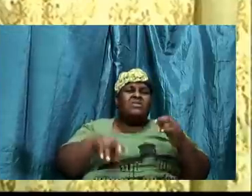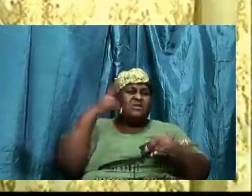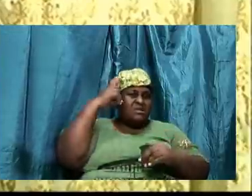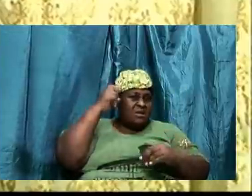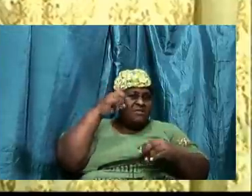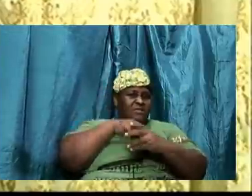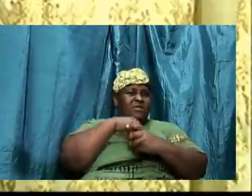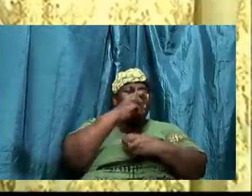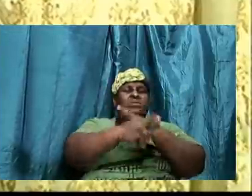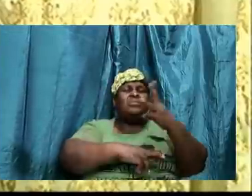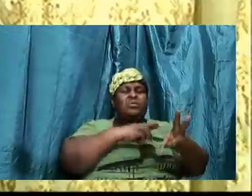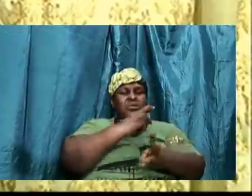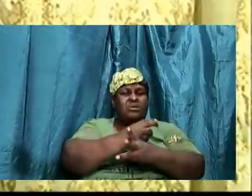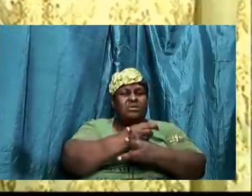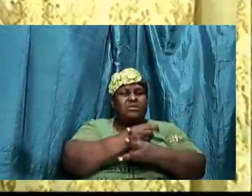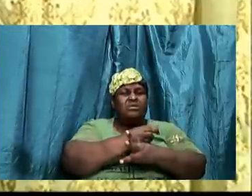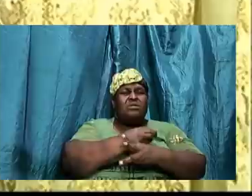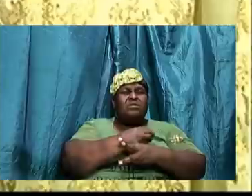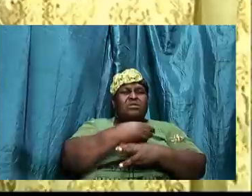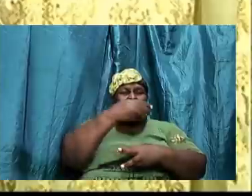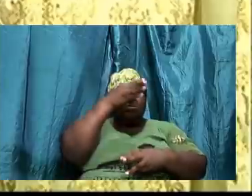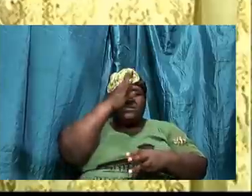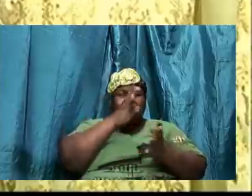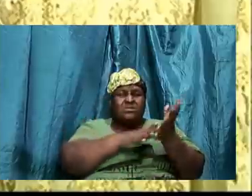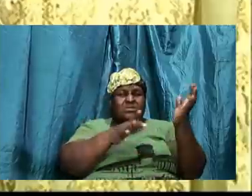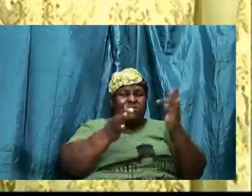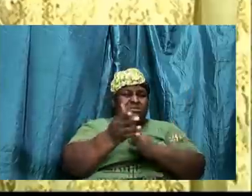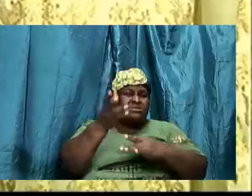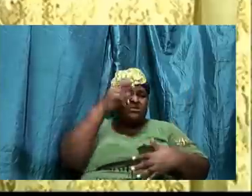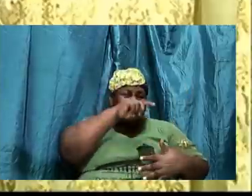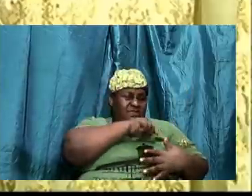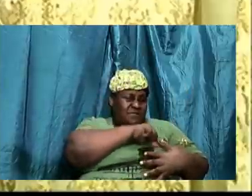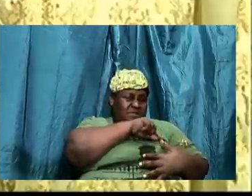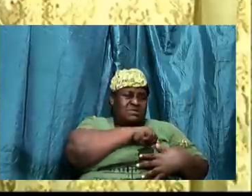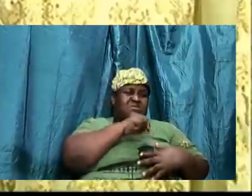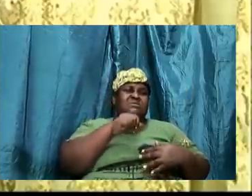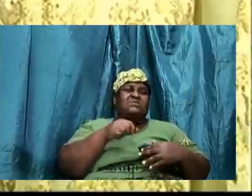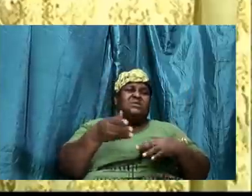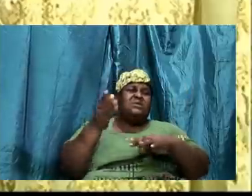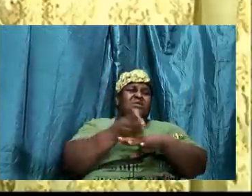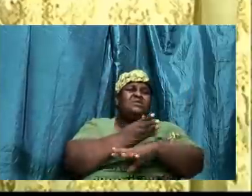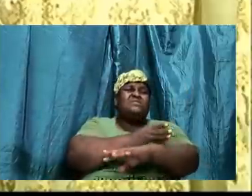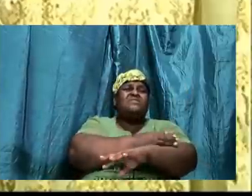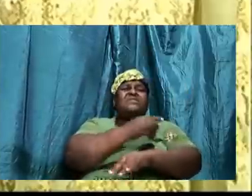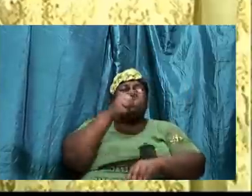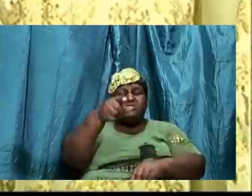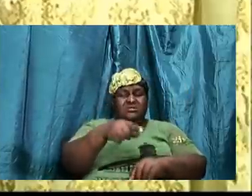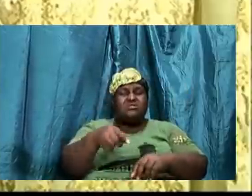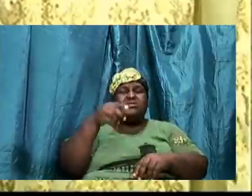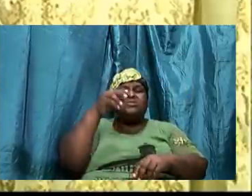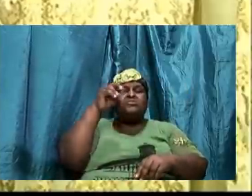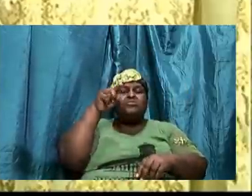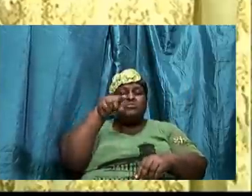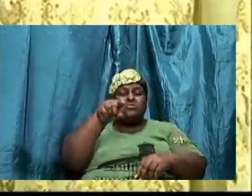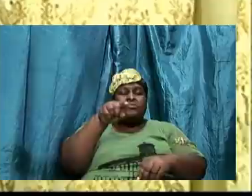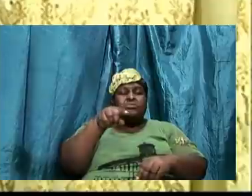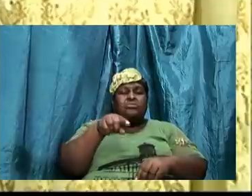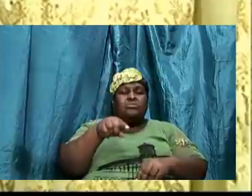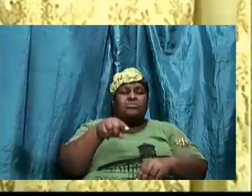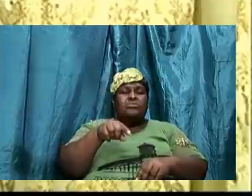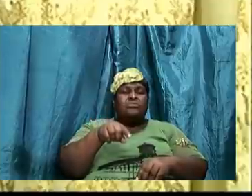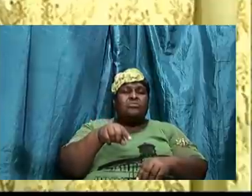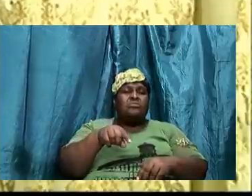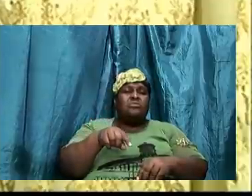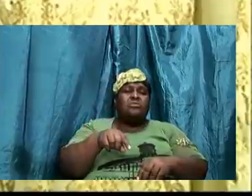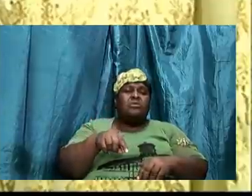invested in you. He has deposited in you power for you to overcome the